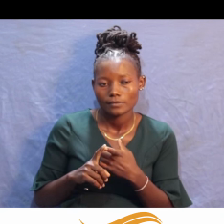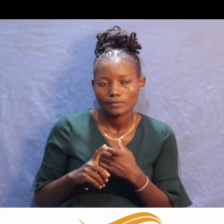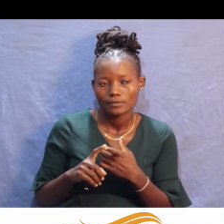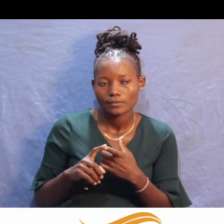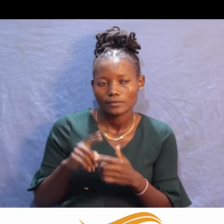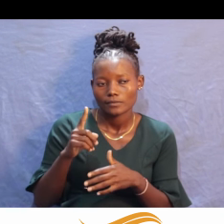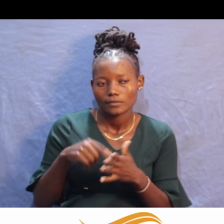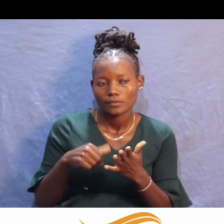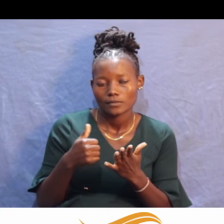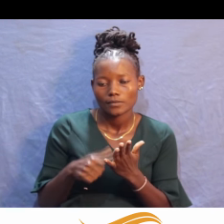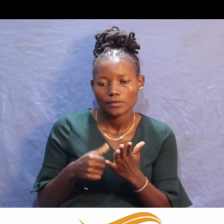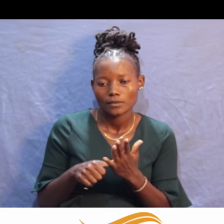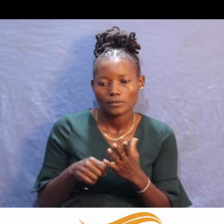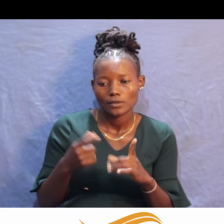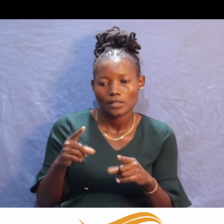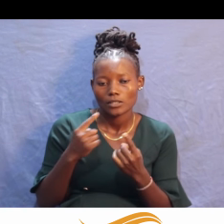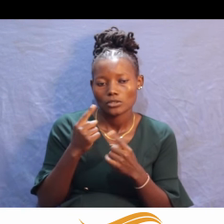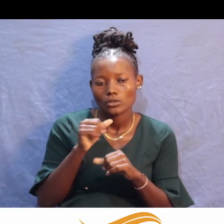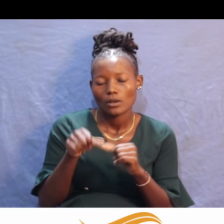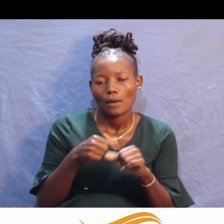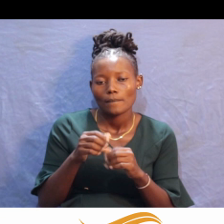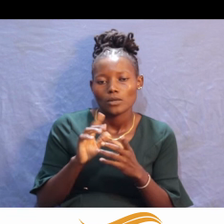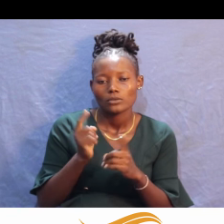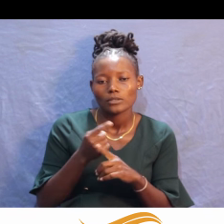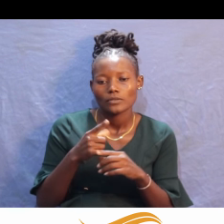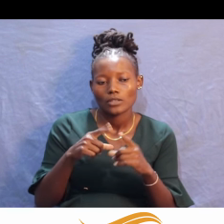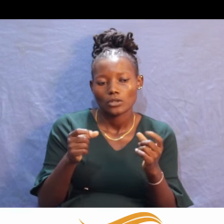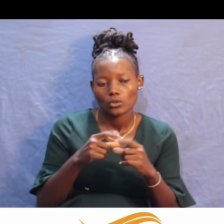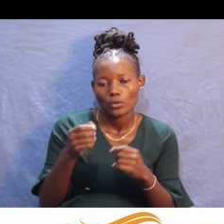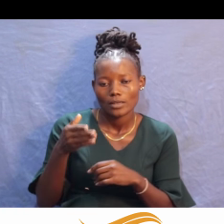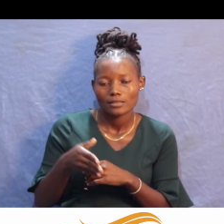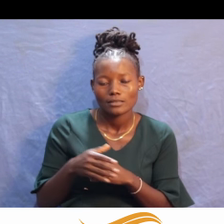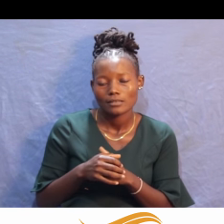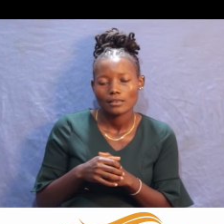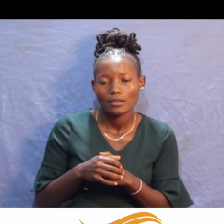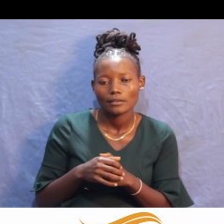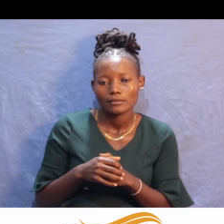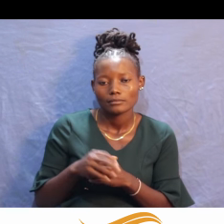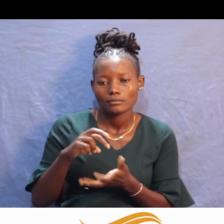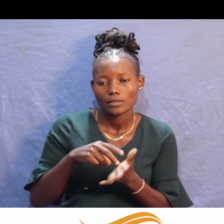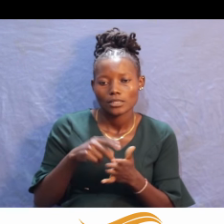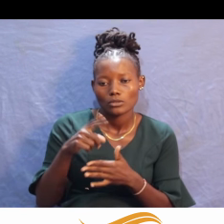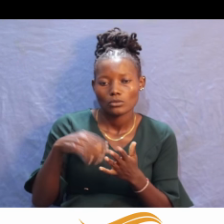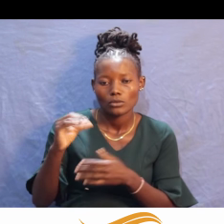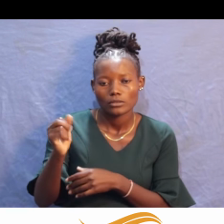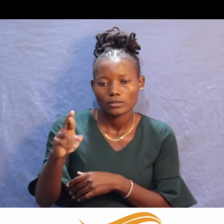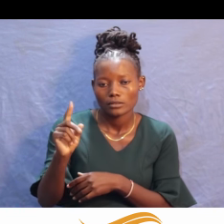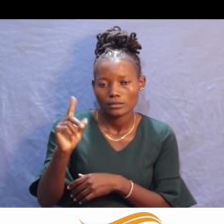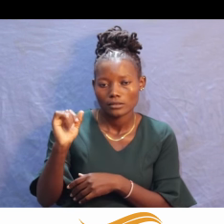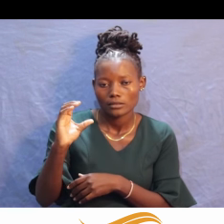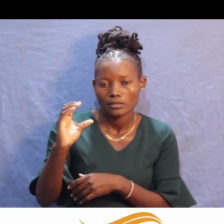limitations. Let's define some terms here. Cardiac output, that means the amount of blood that's